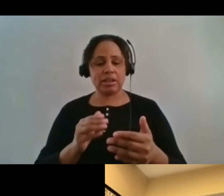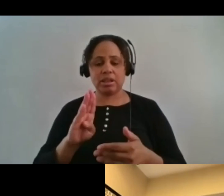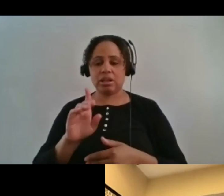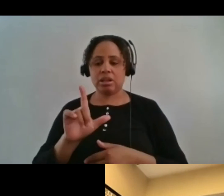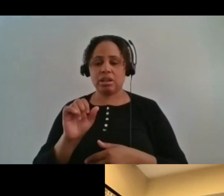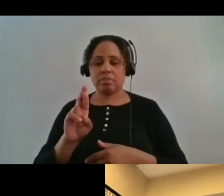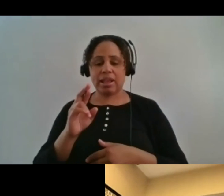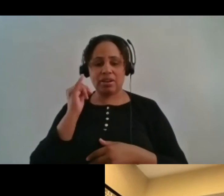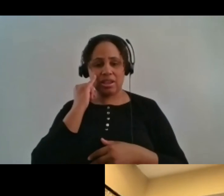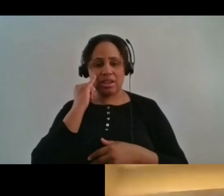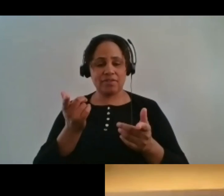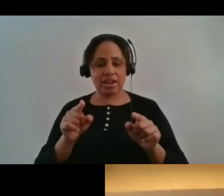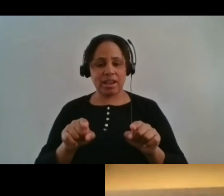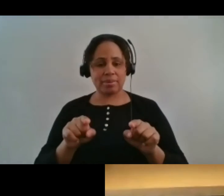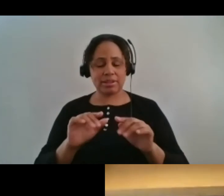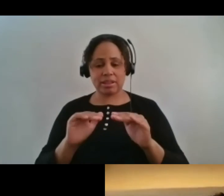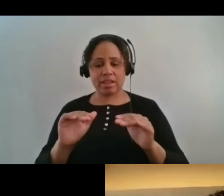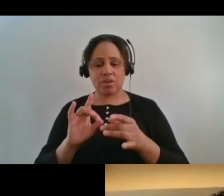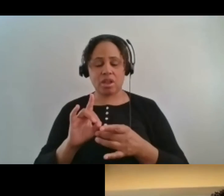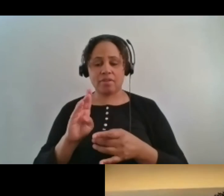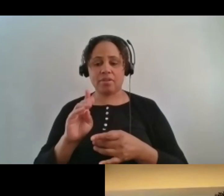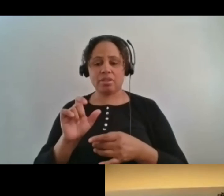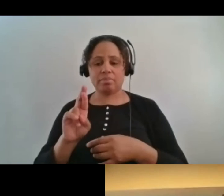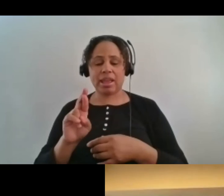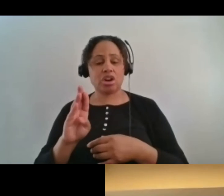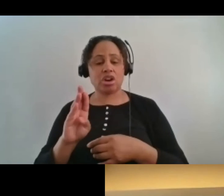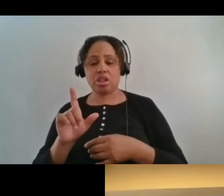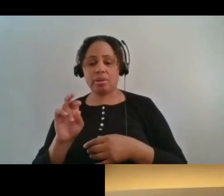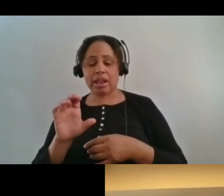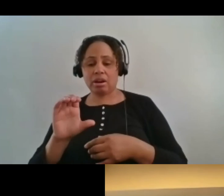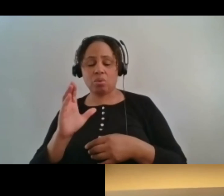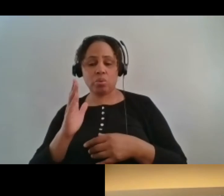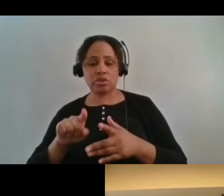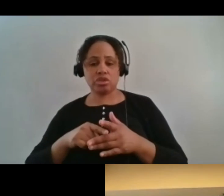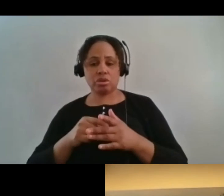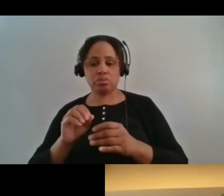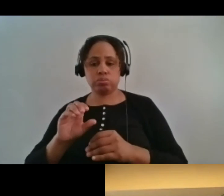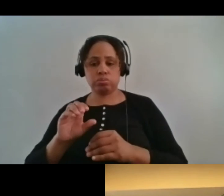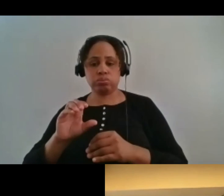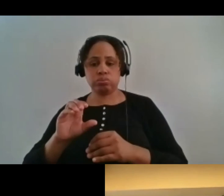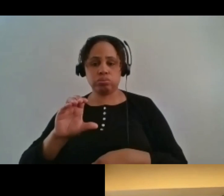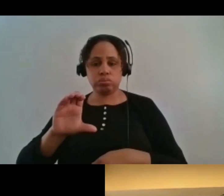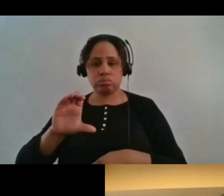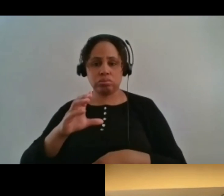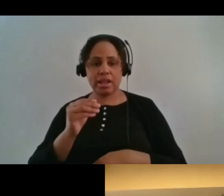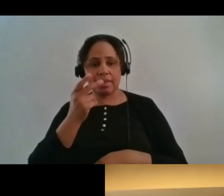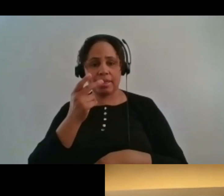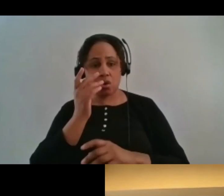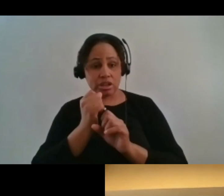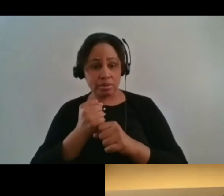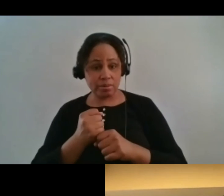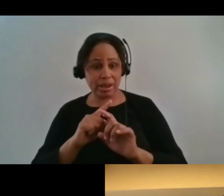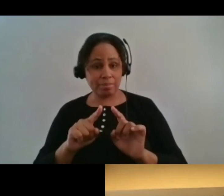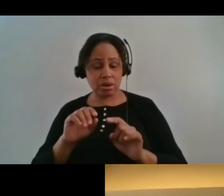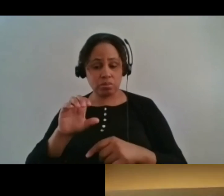it happens at the level of the bladder will start to get bigger and bigger and bigger. And the urine is being made, but it's backing